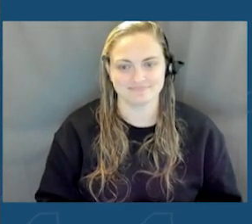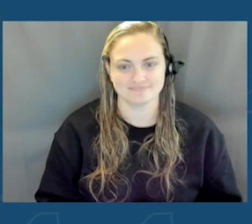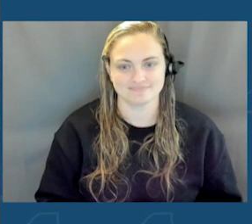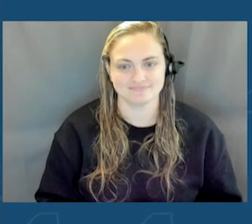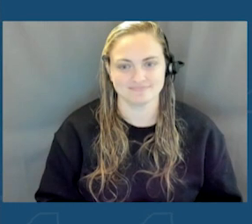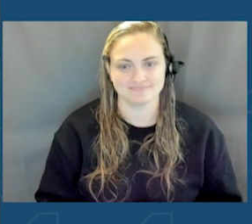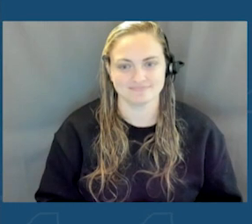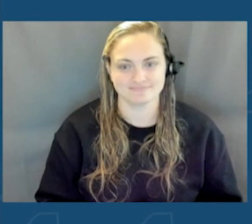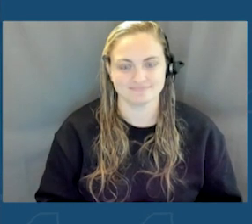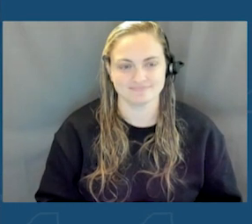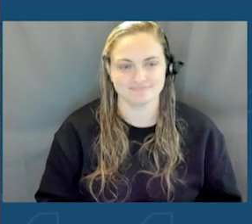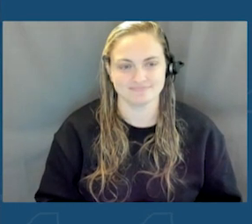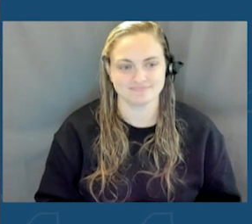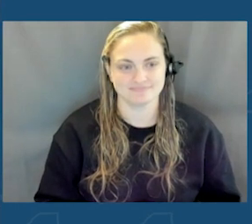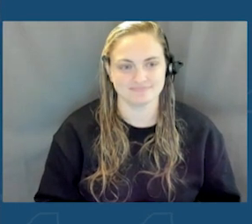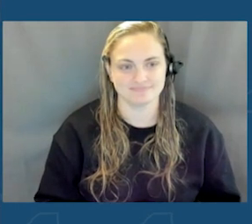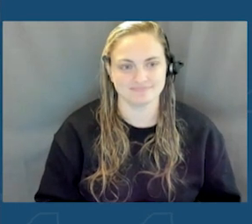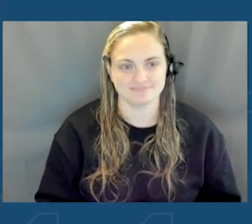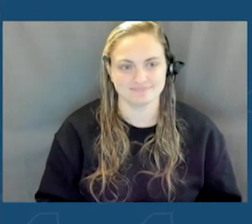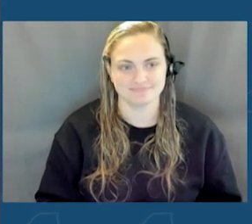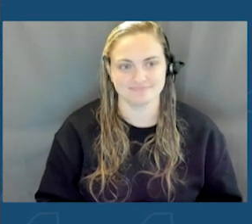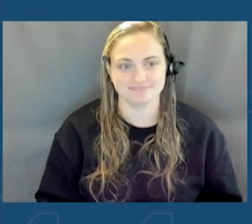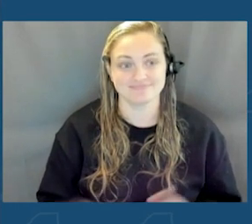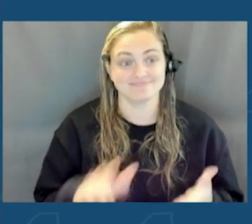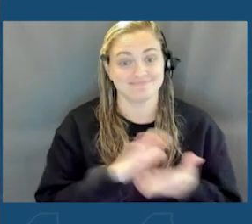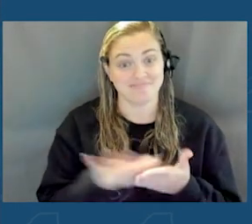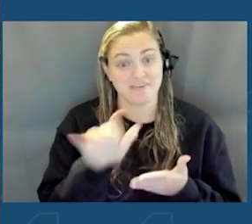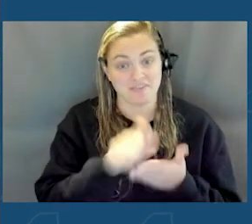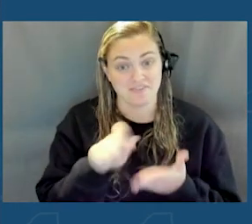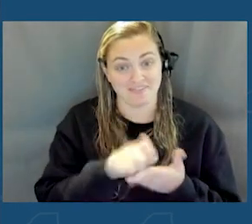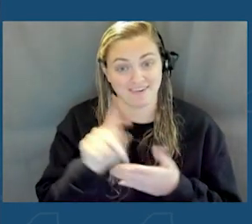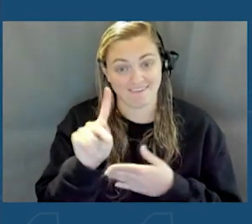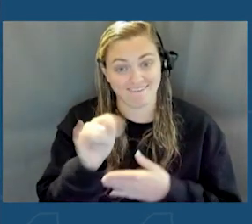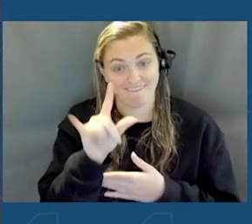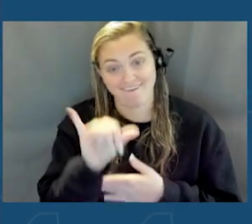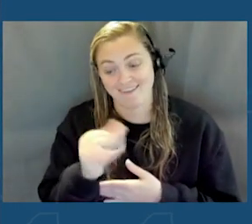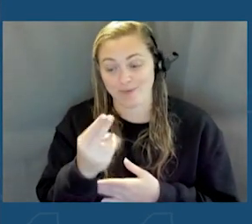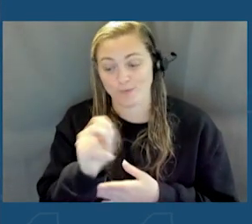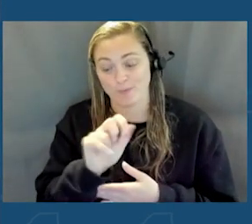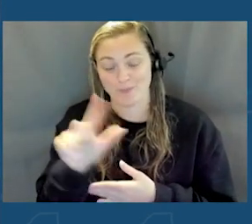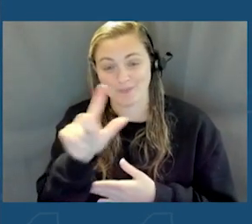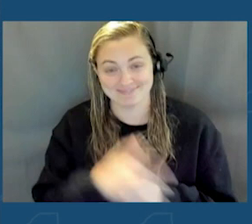I'm putting a lot of Kathy Hochul. You are? Yeah, that's pretty cool.